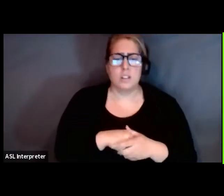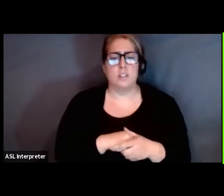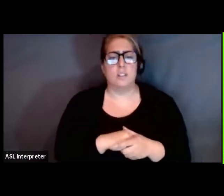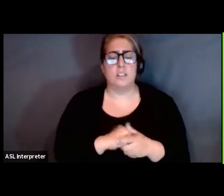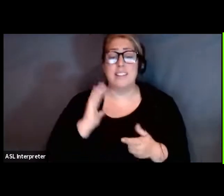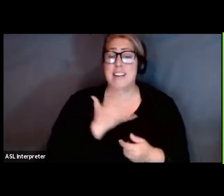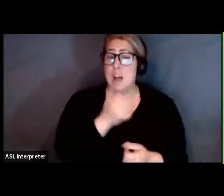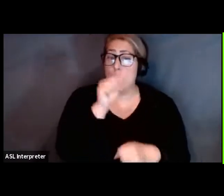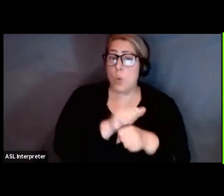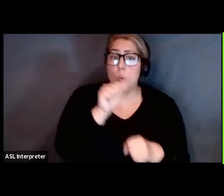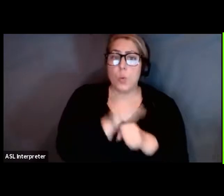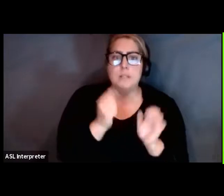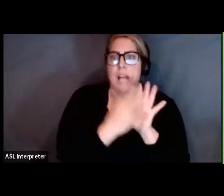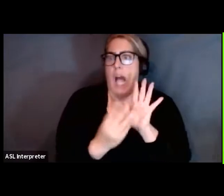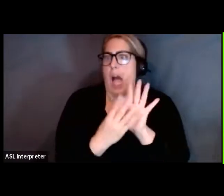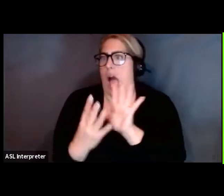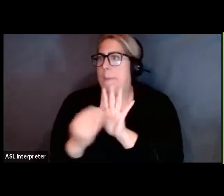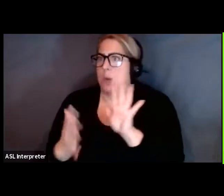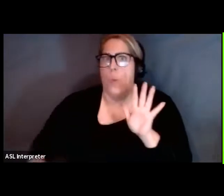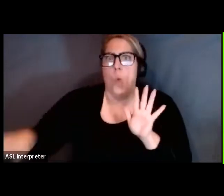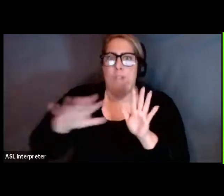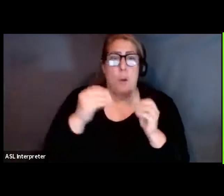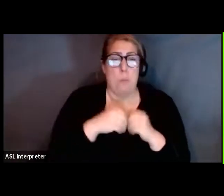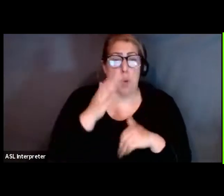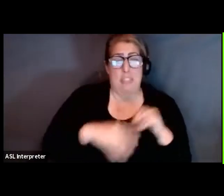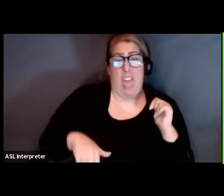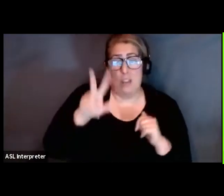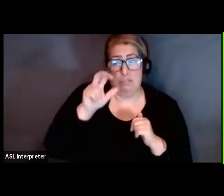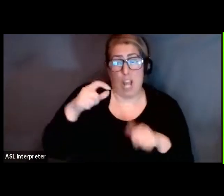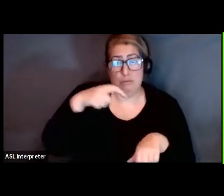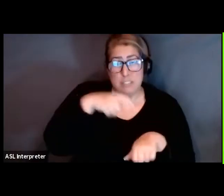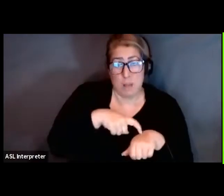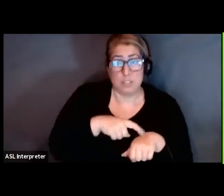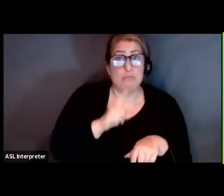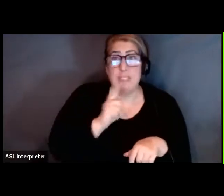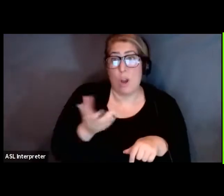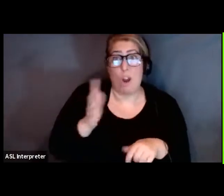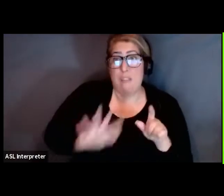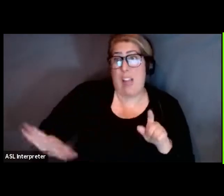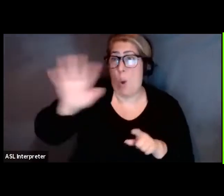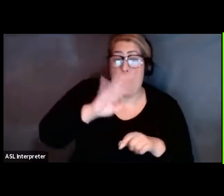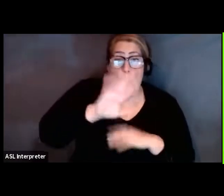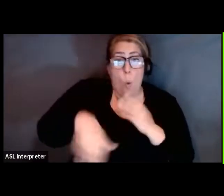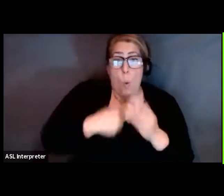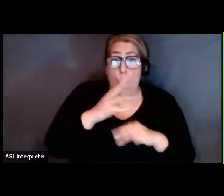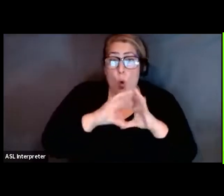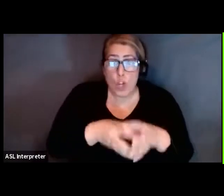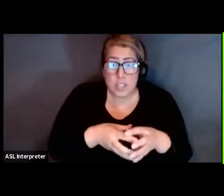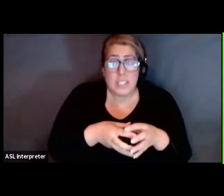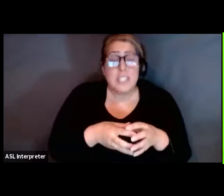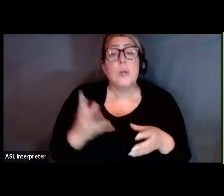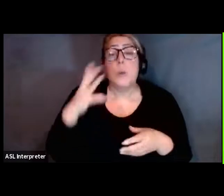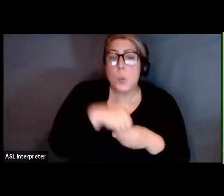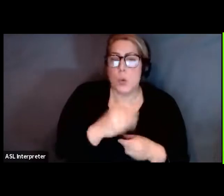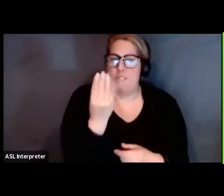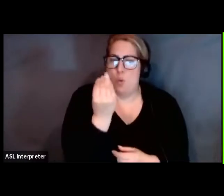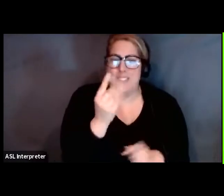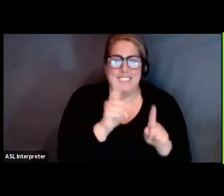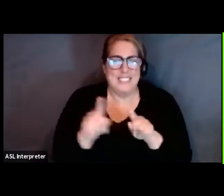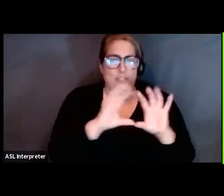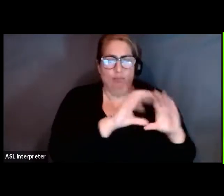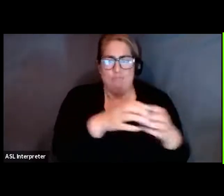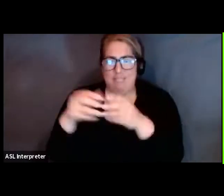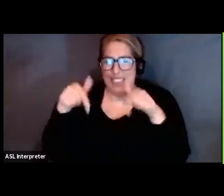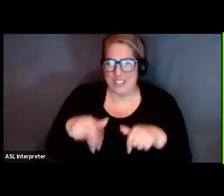has been replicated more than 300 times around the US and the globe, including 14 affiliates right here in New York